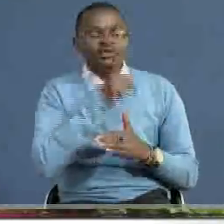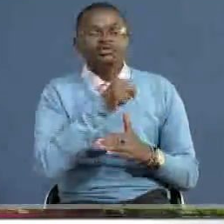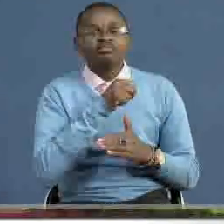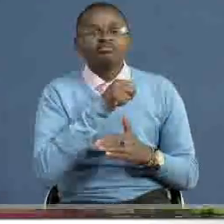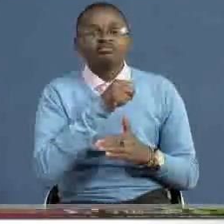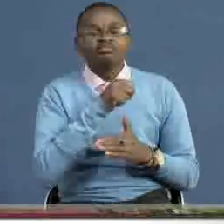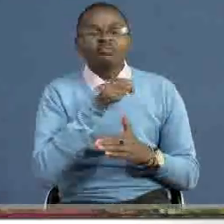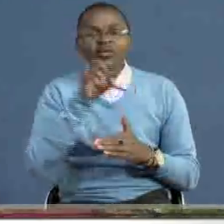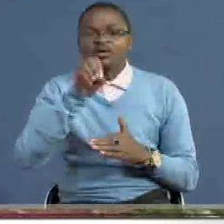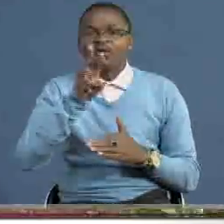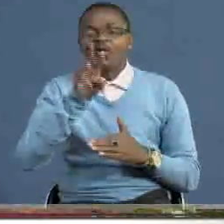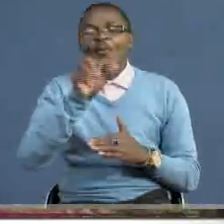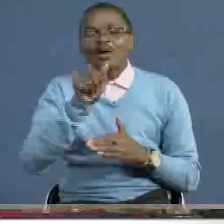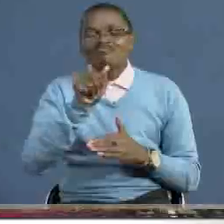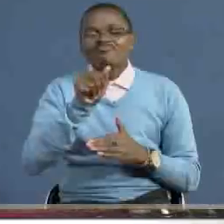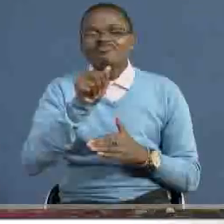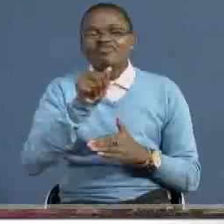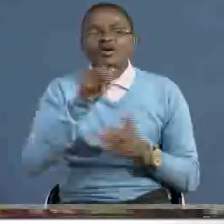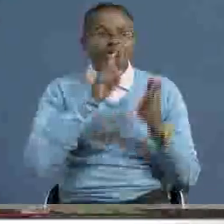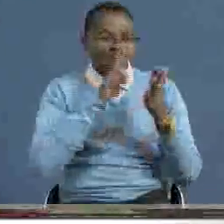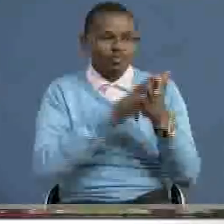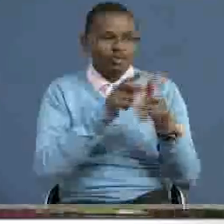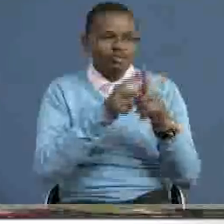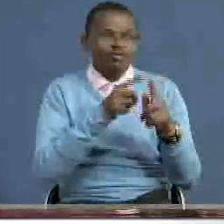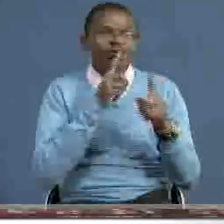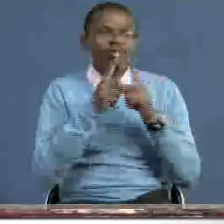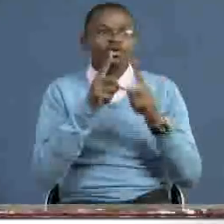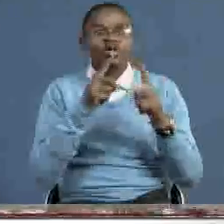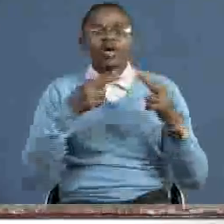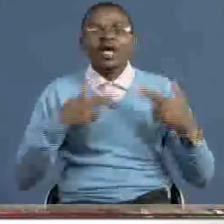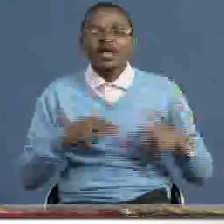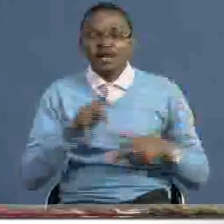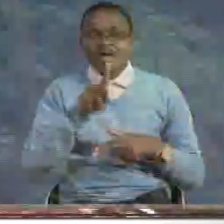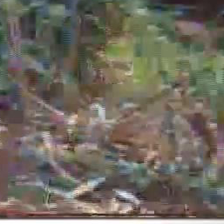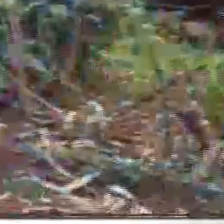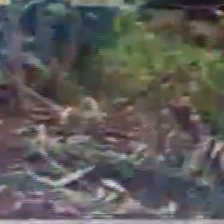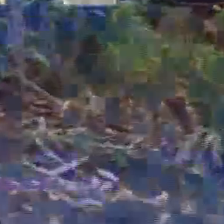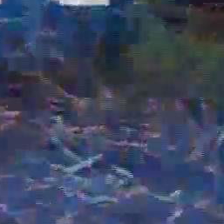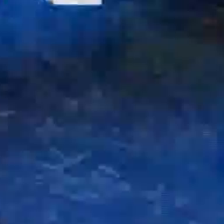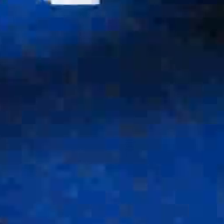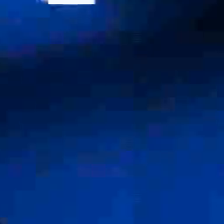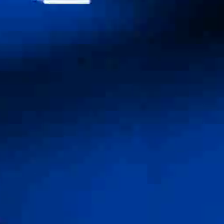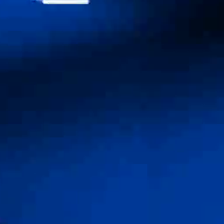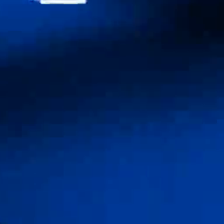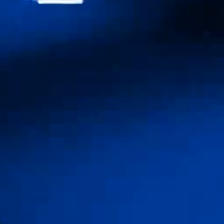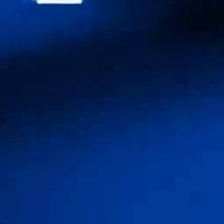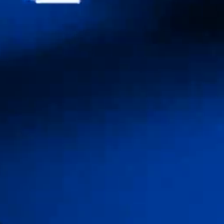Omo Nyango, reporting for Tokel on KUTV, Nairobi.